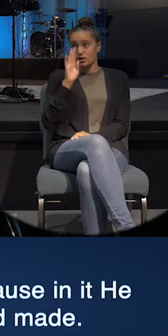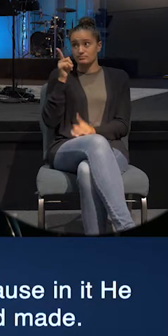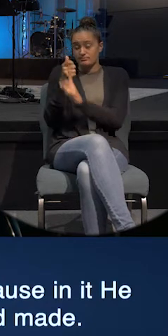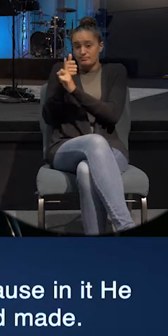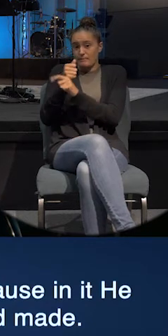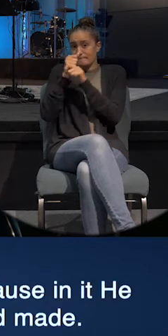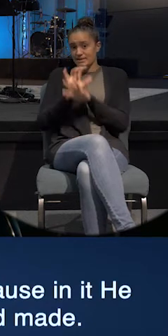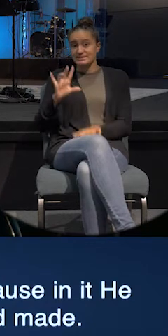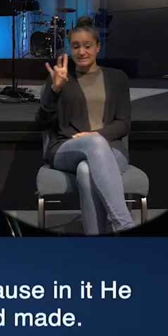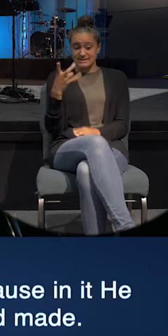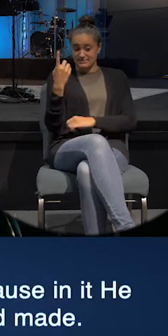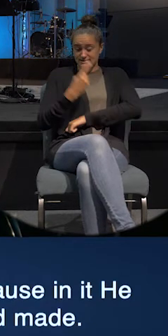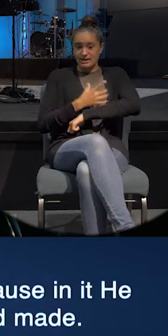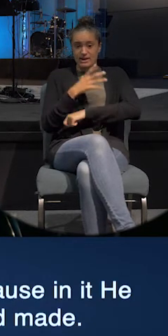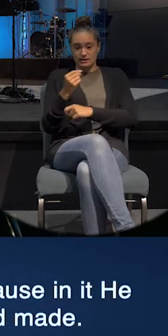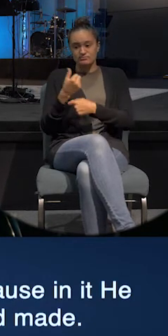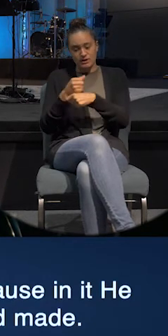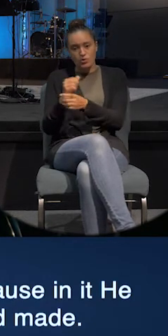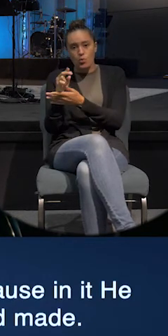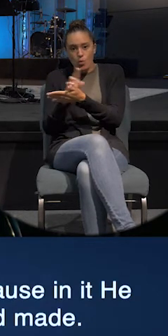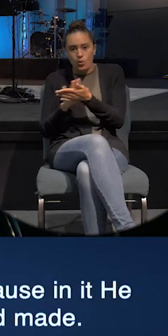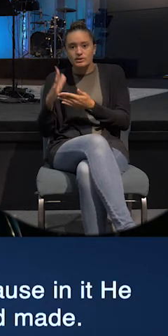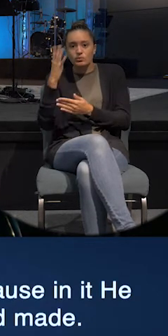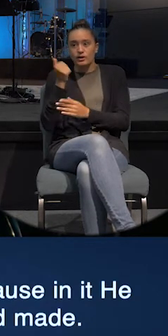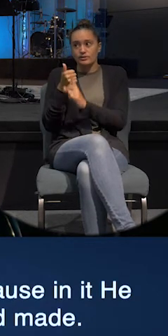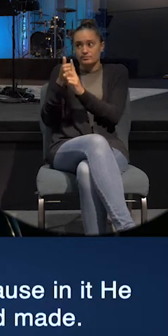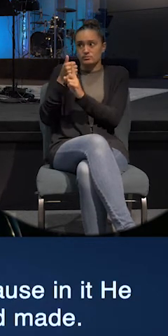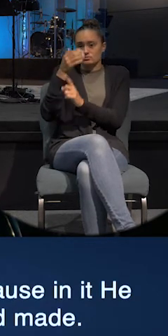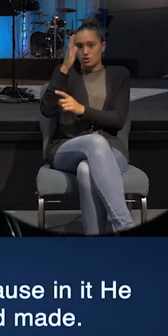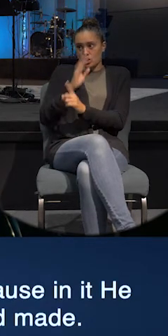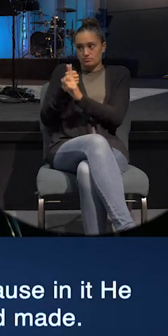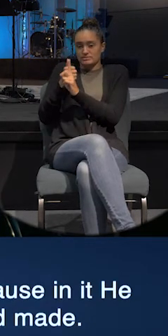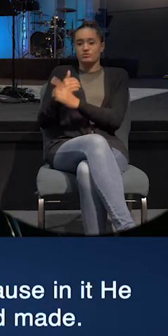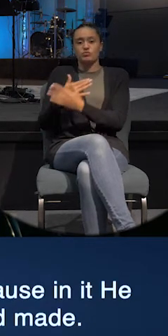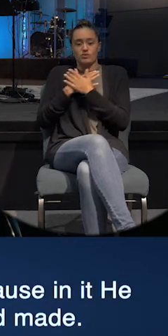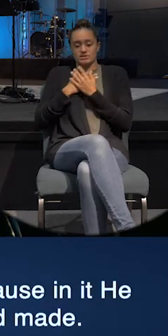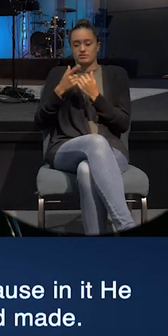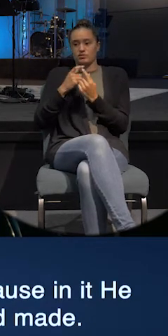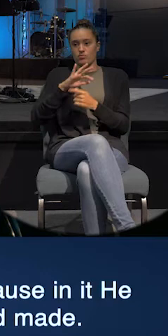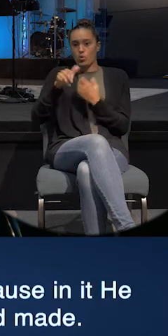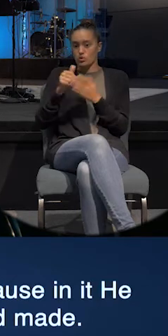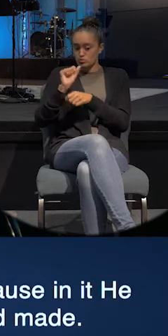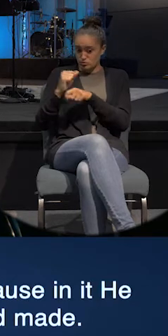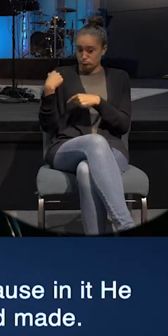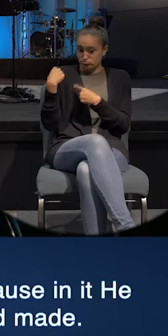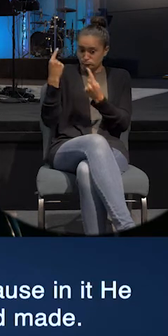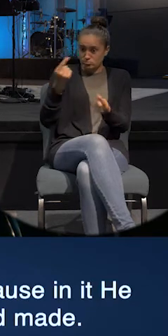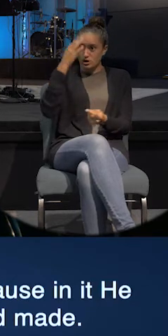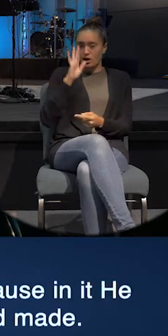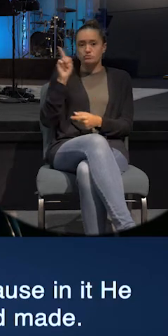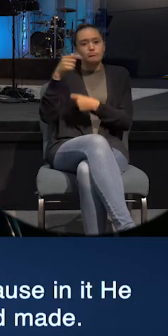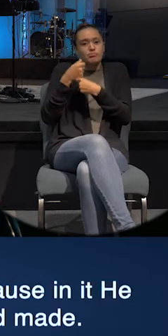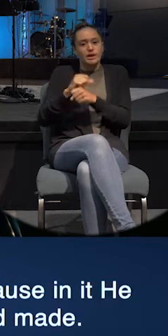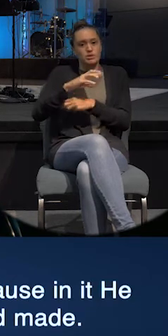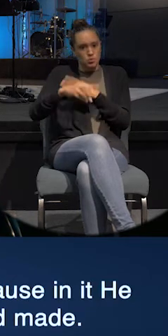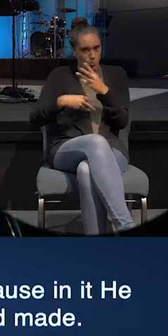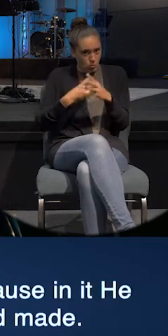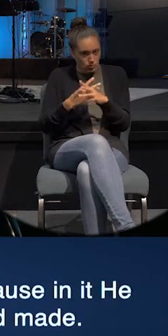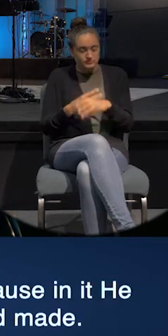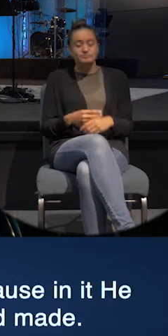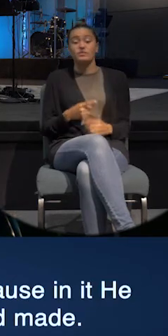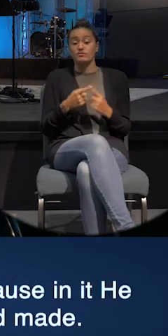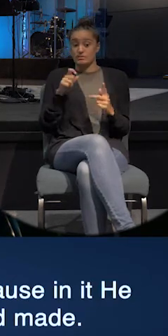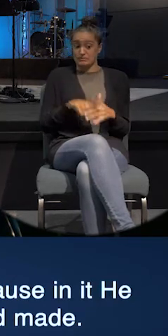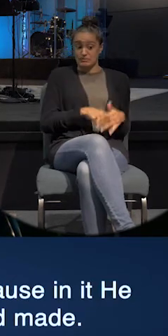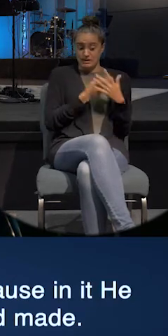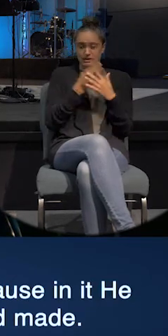and sanctified it because in it he rested from all his work which God had created and made. So from the beginning, the Lord